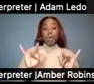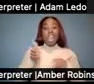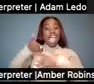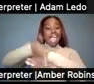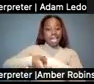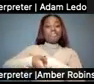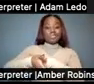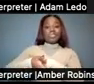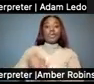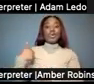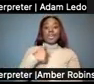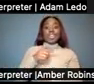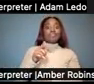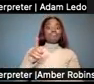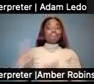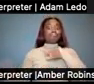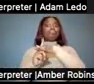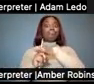had a question about that already.